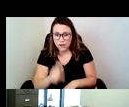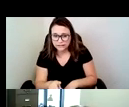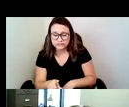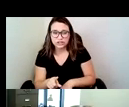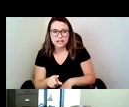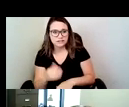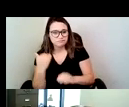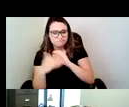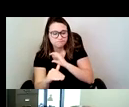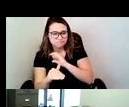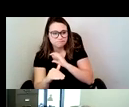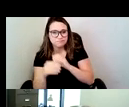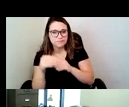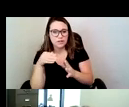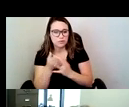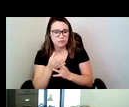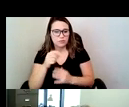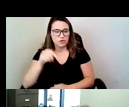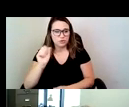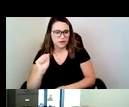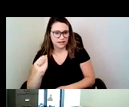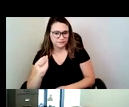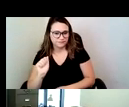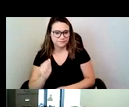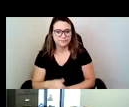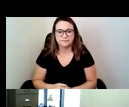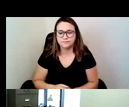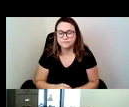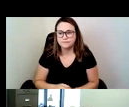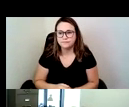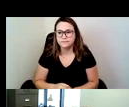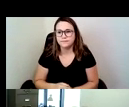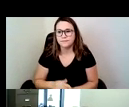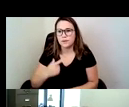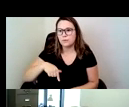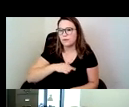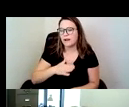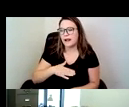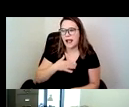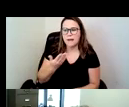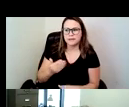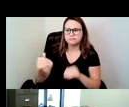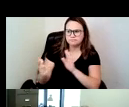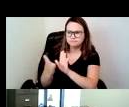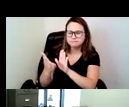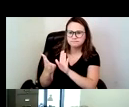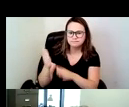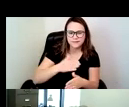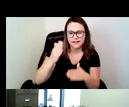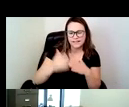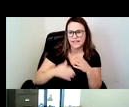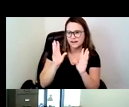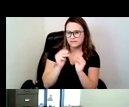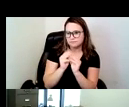have using the chat option. We will be more than happy to address them at the end of our